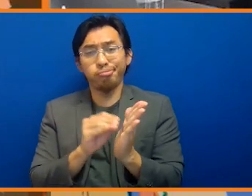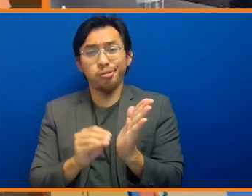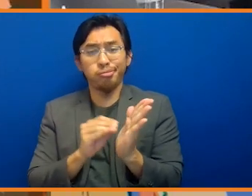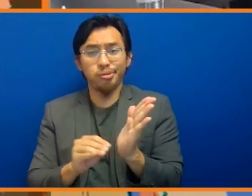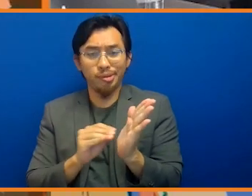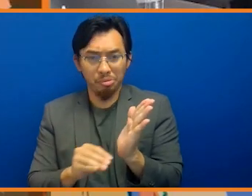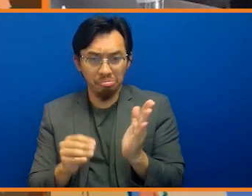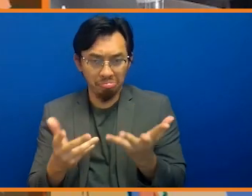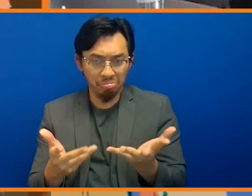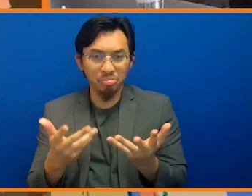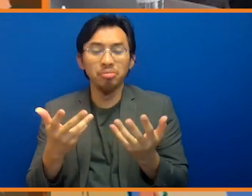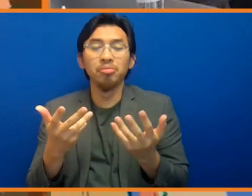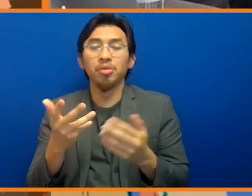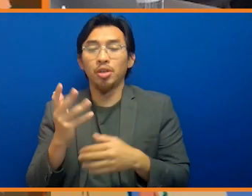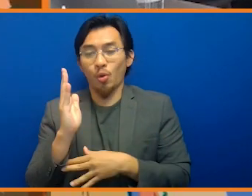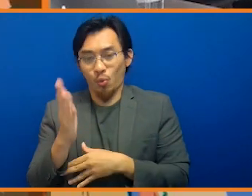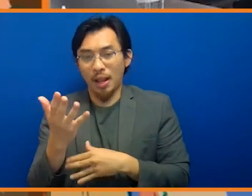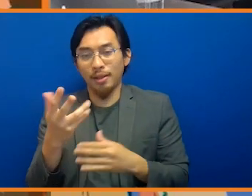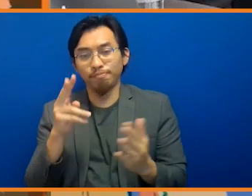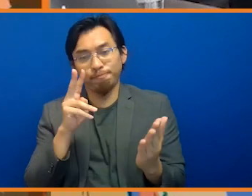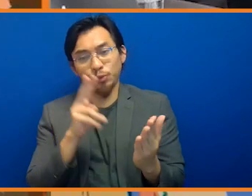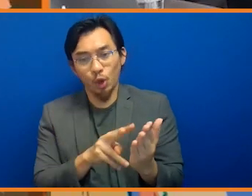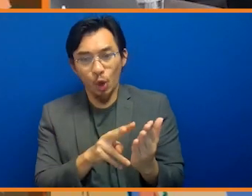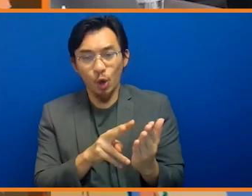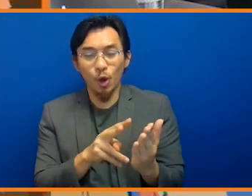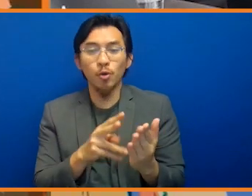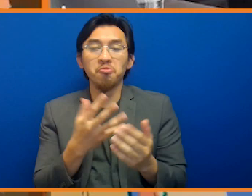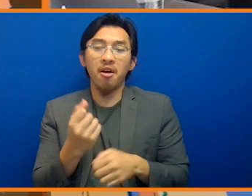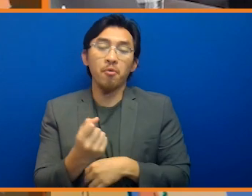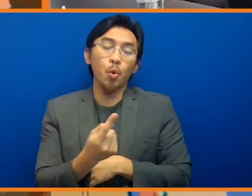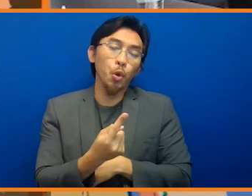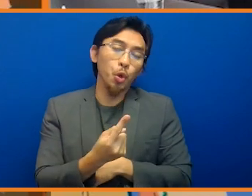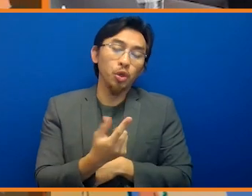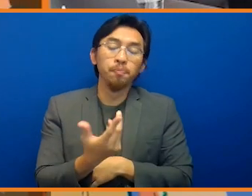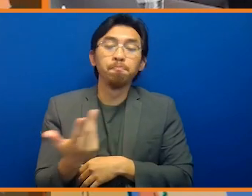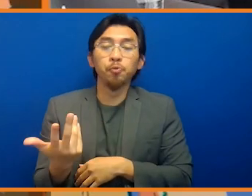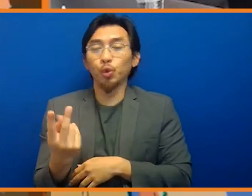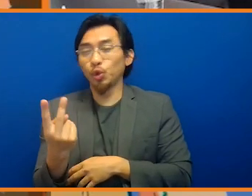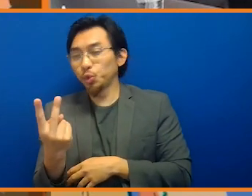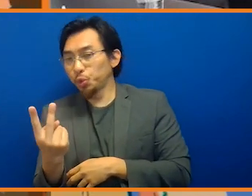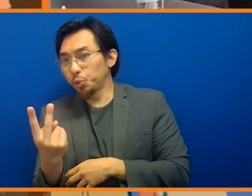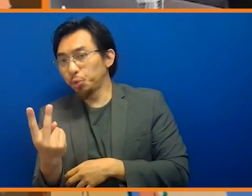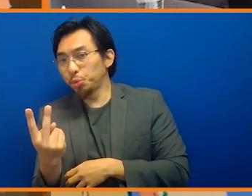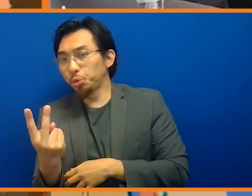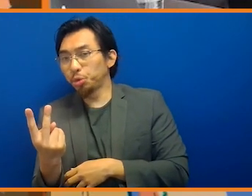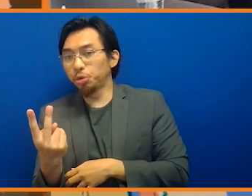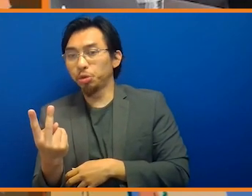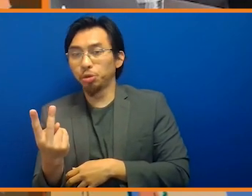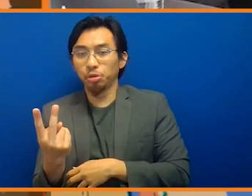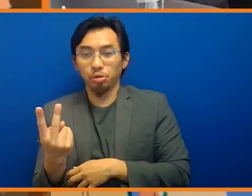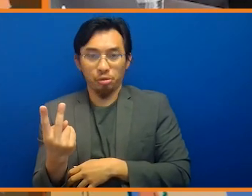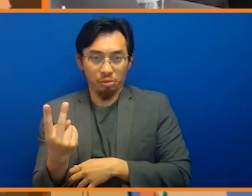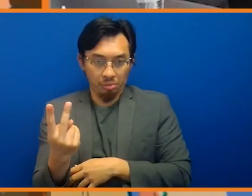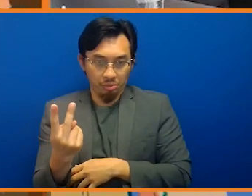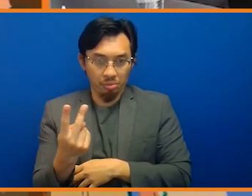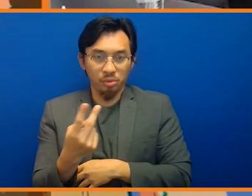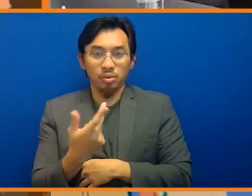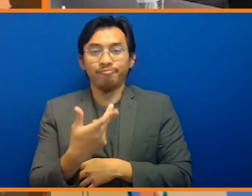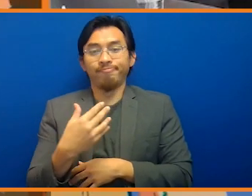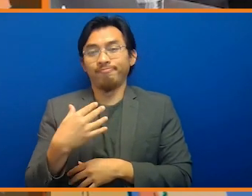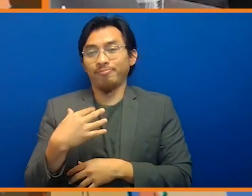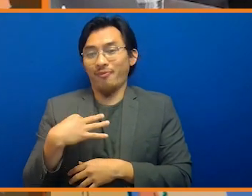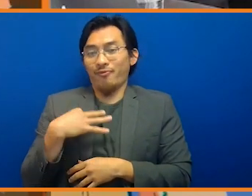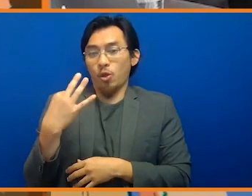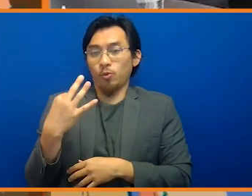notes, and then I will take a look on that. Or I want to have either one or two participant for volunteer